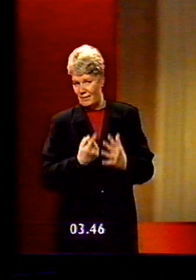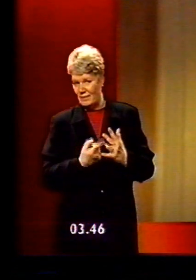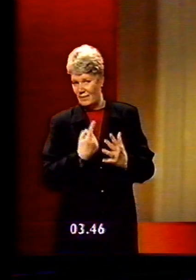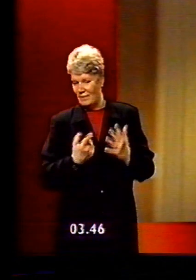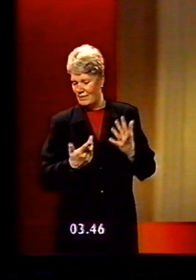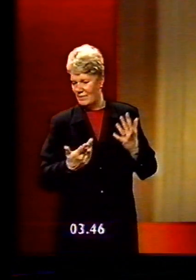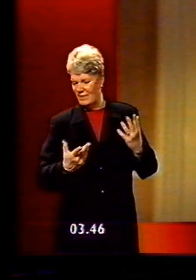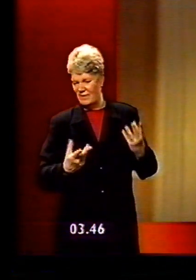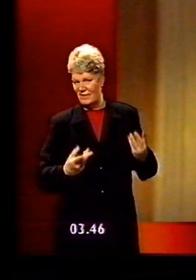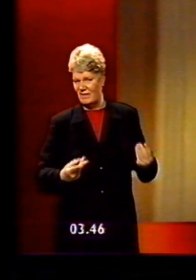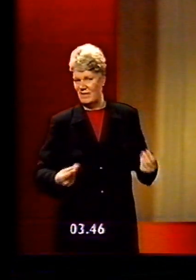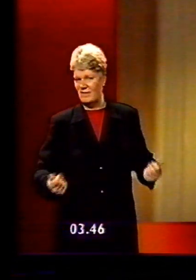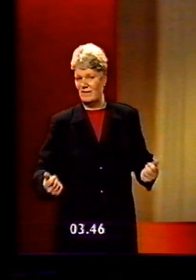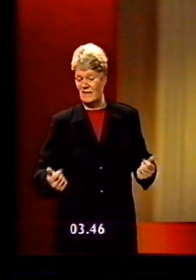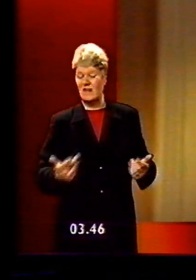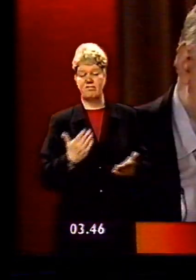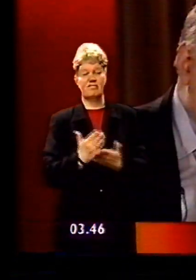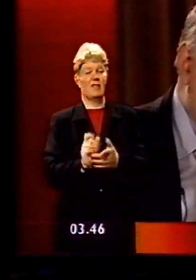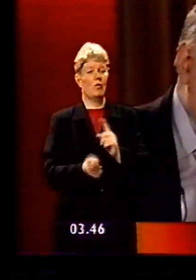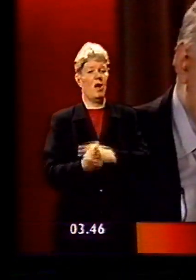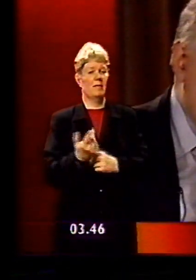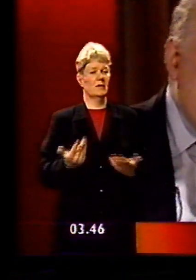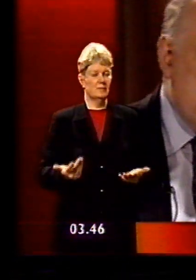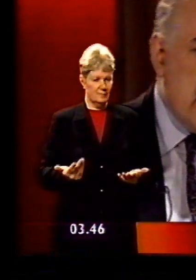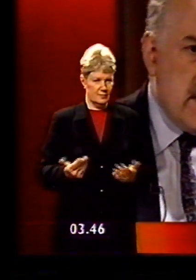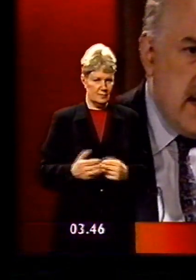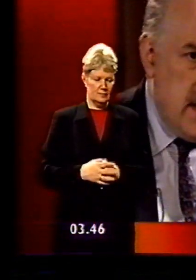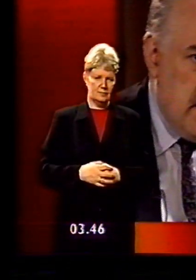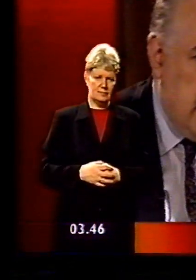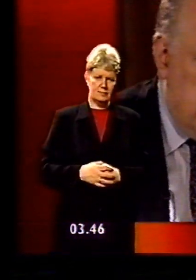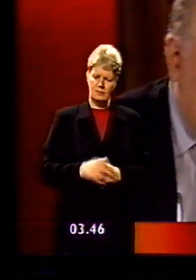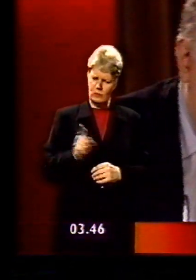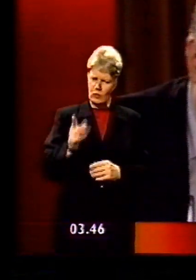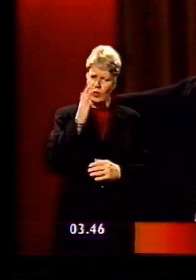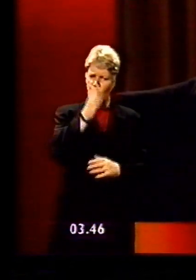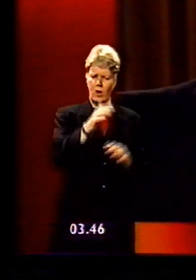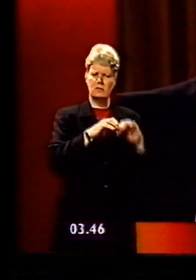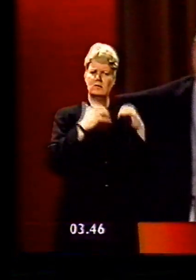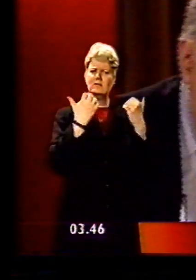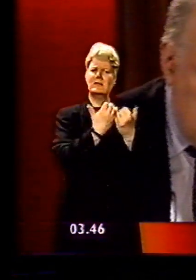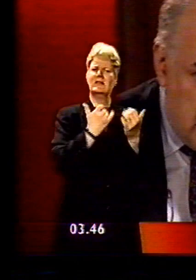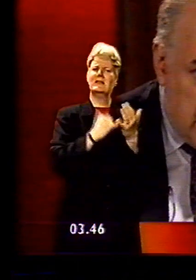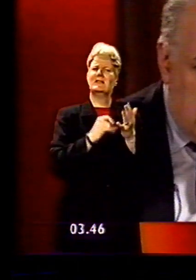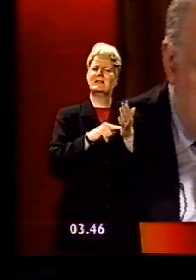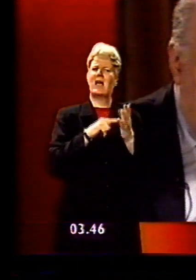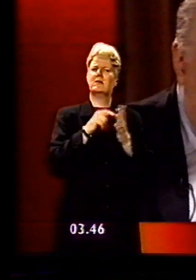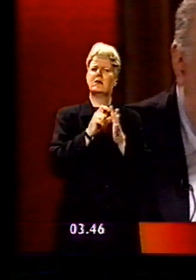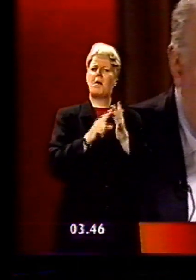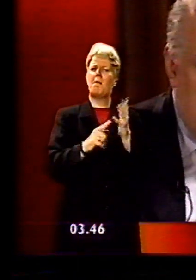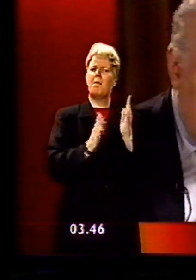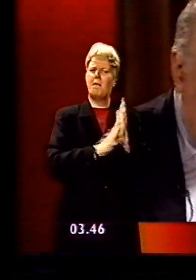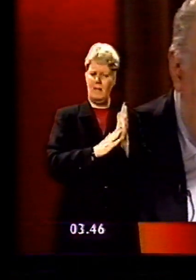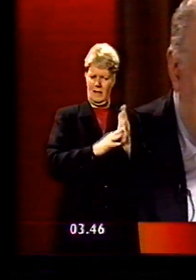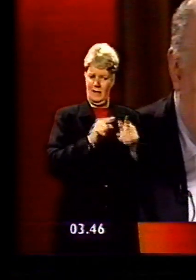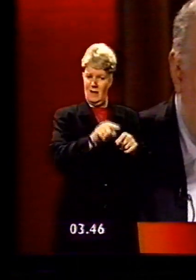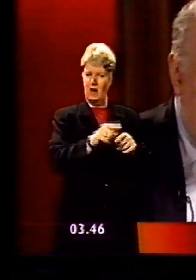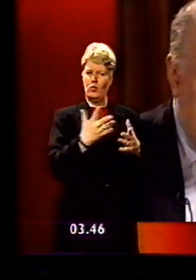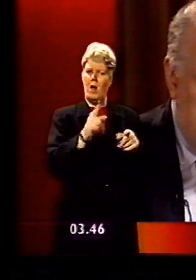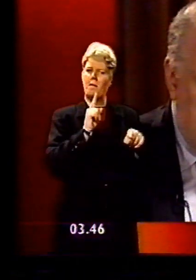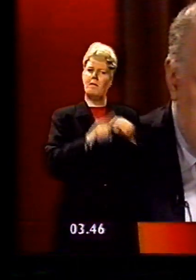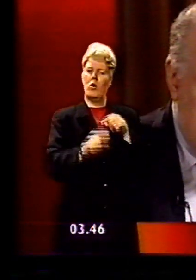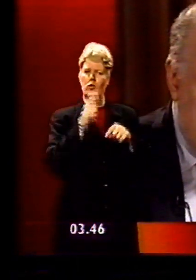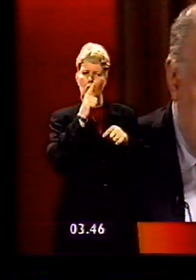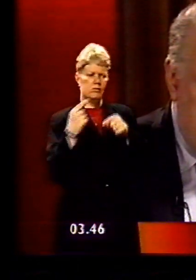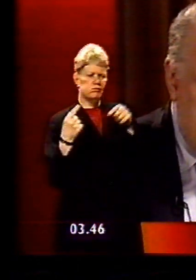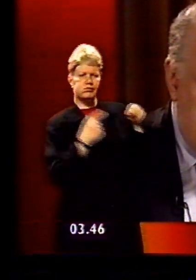way to us. You went at one point to the stadium where most of the opponents, or a lot of the opponents